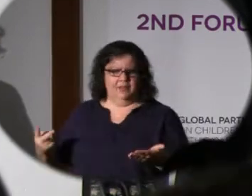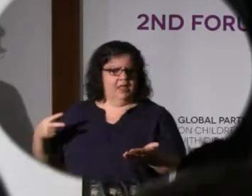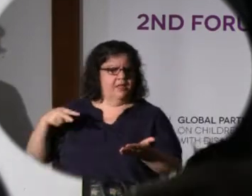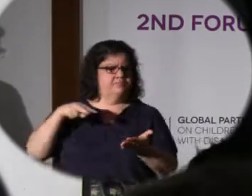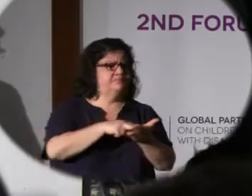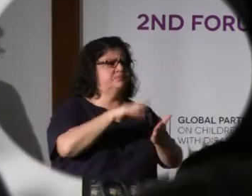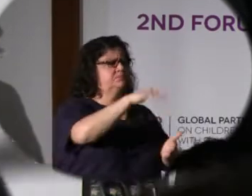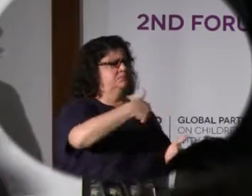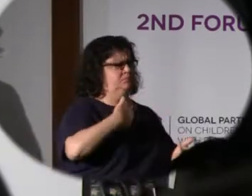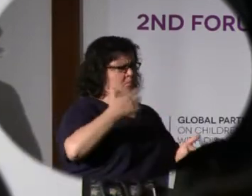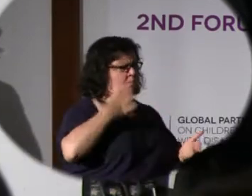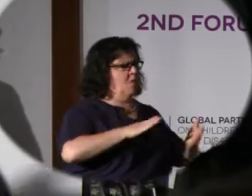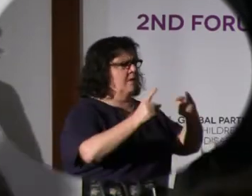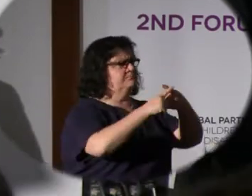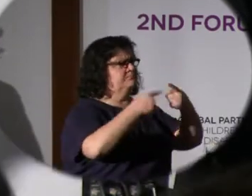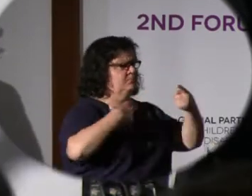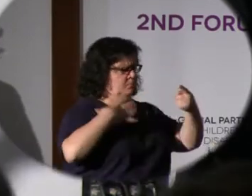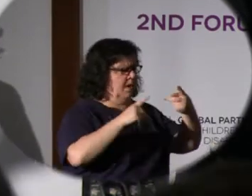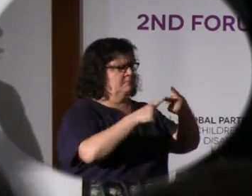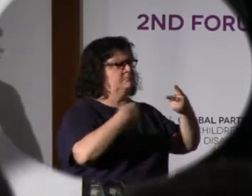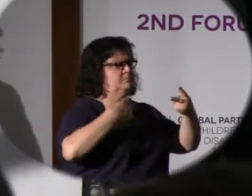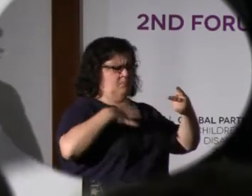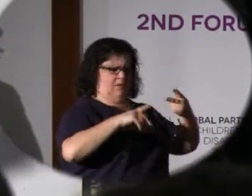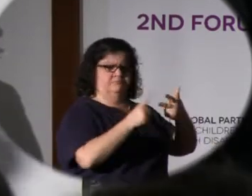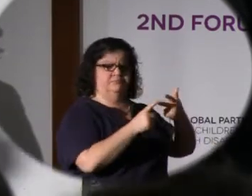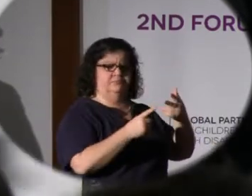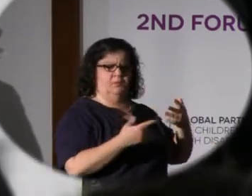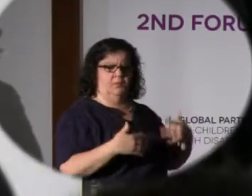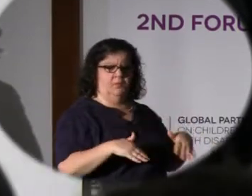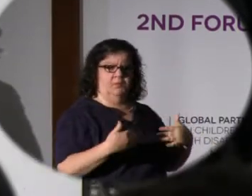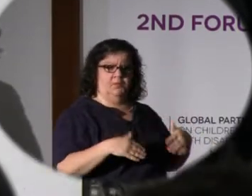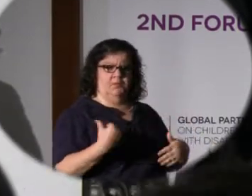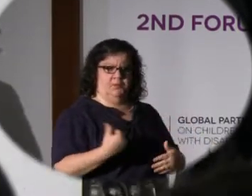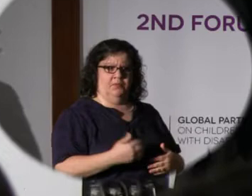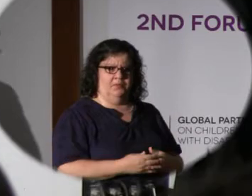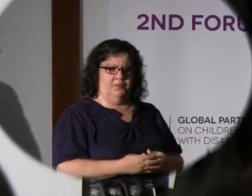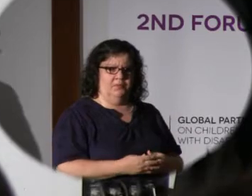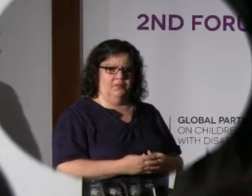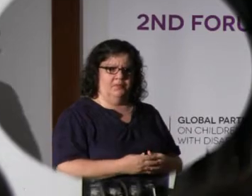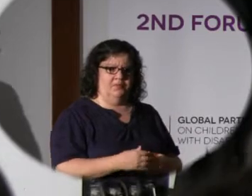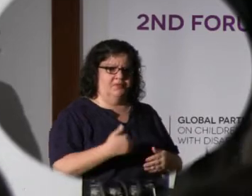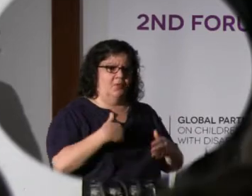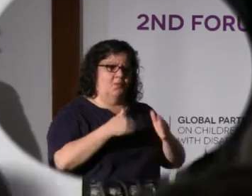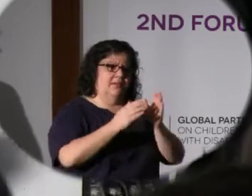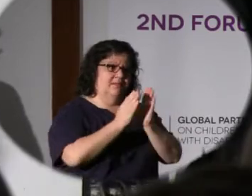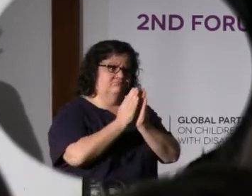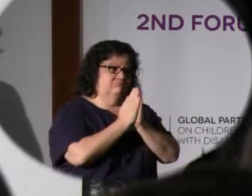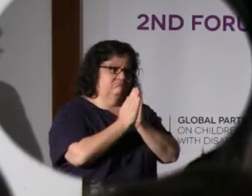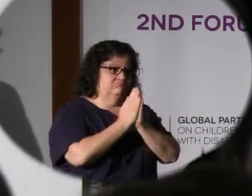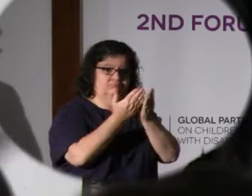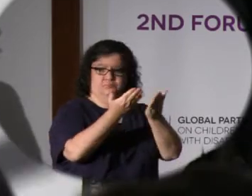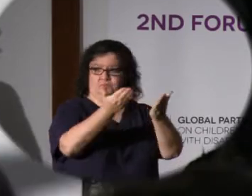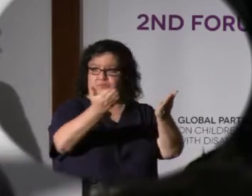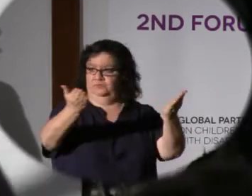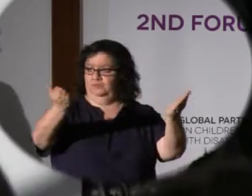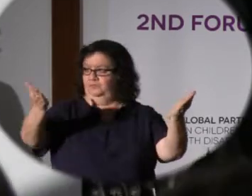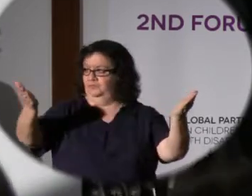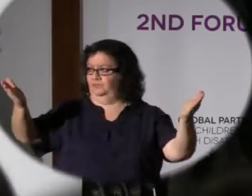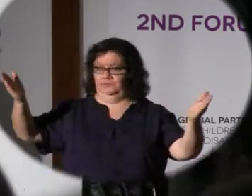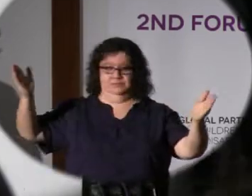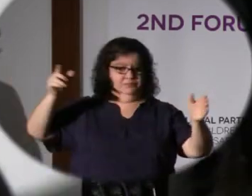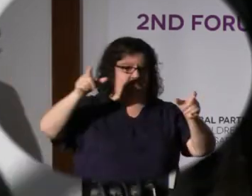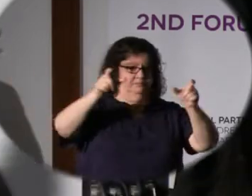to all. We are asking you tonight, and I tell